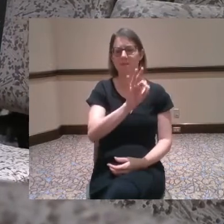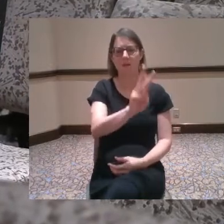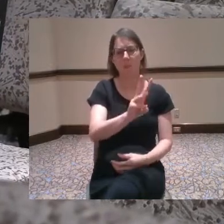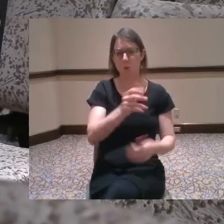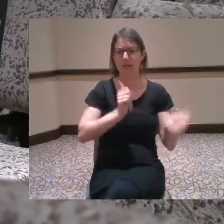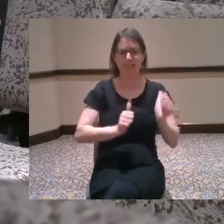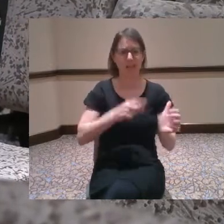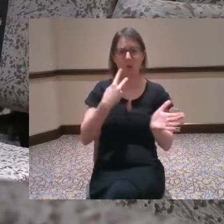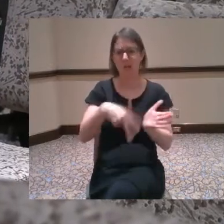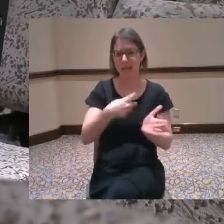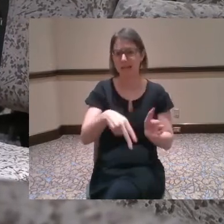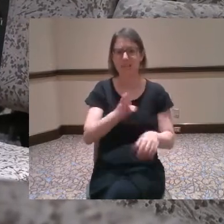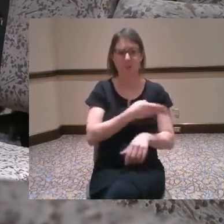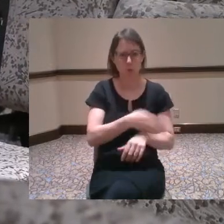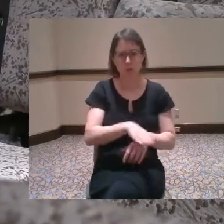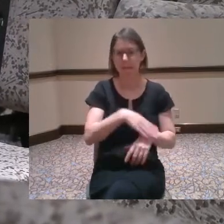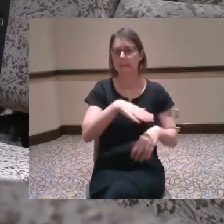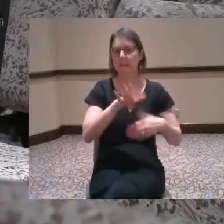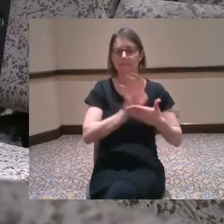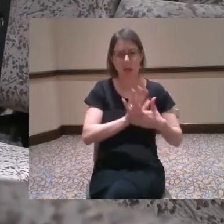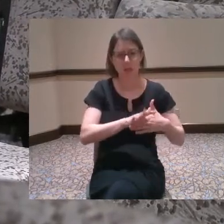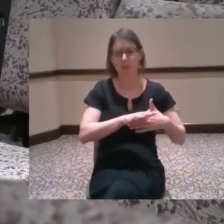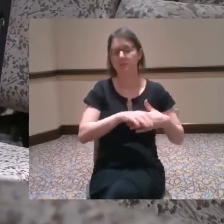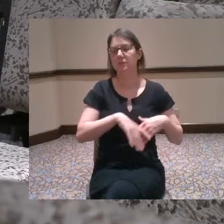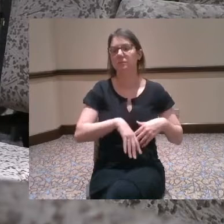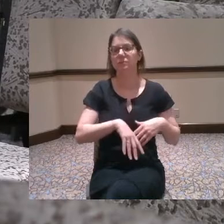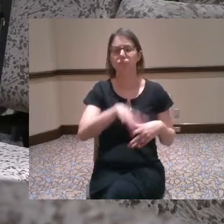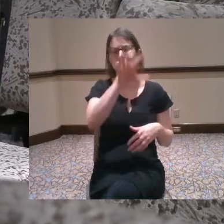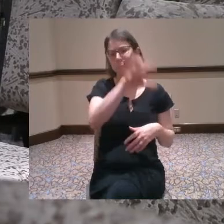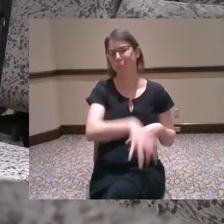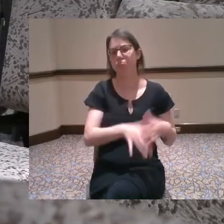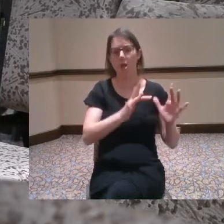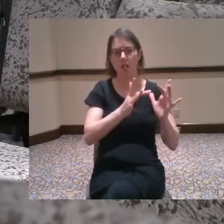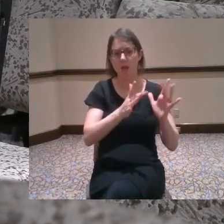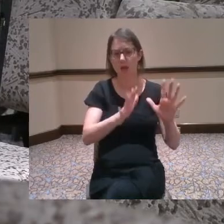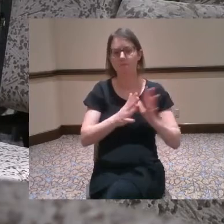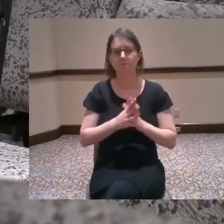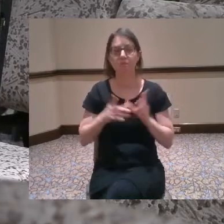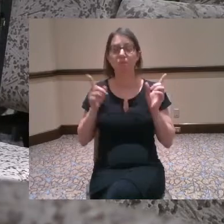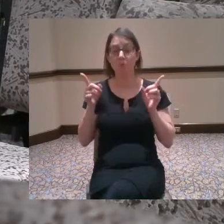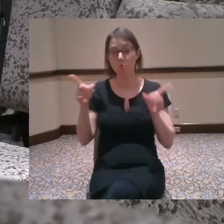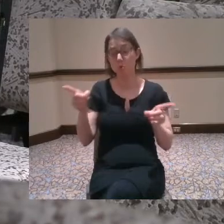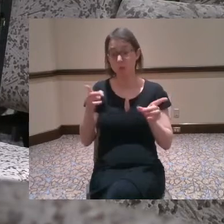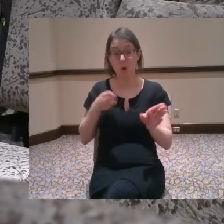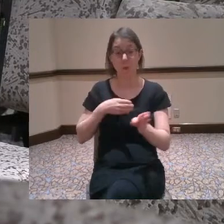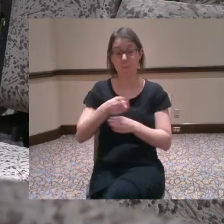dance, music, and film scene. And so those are our primary